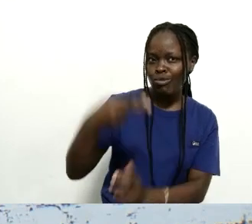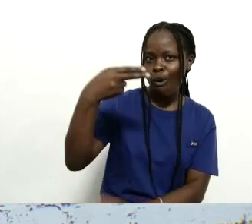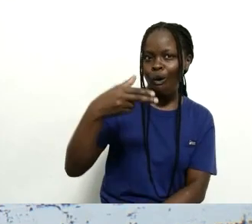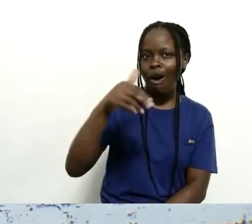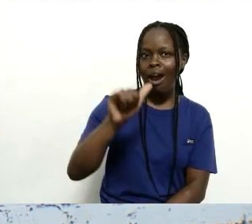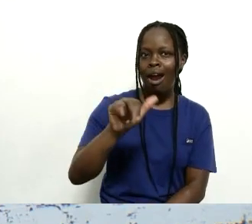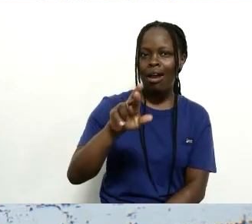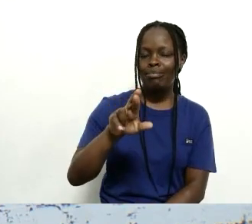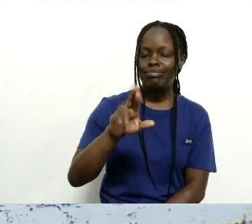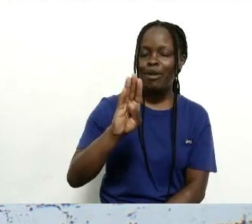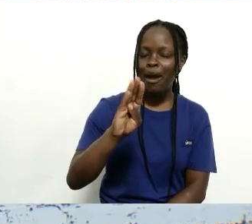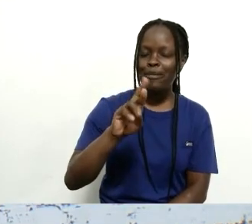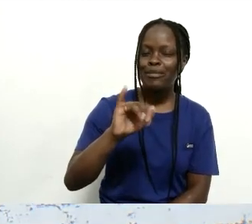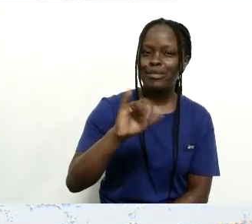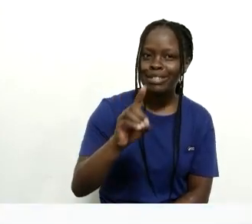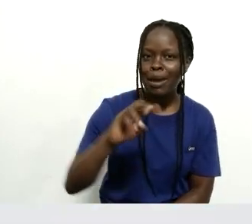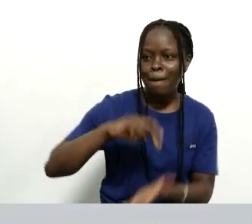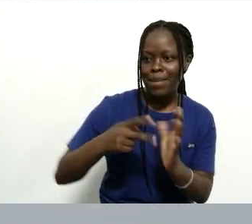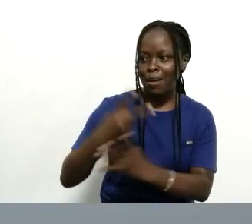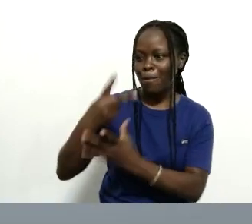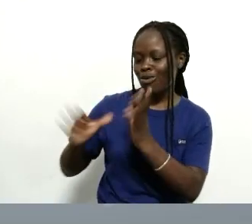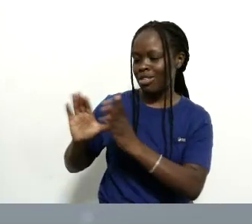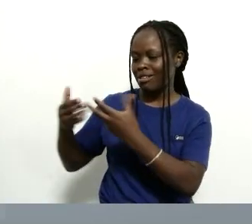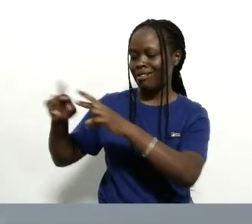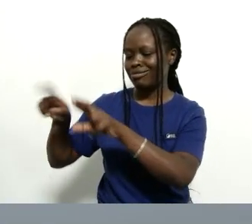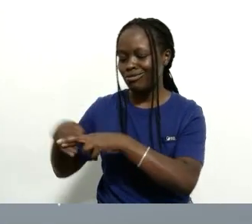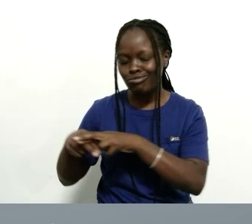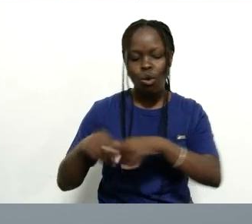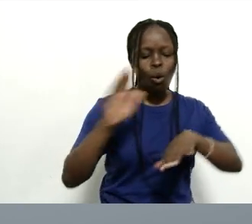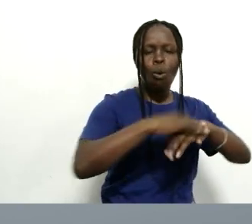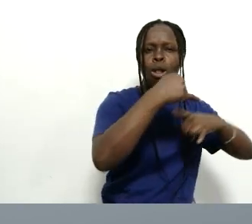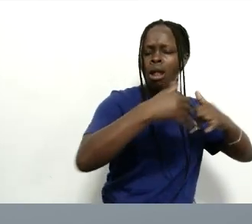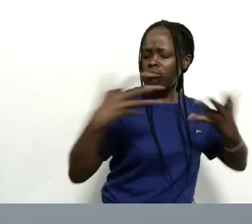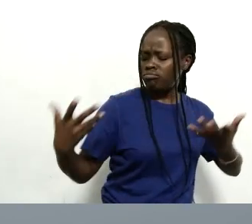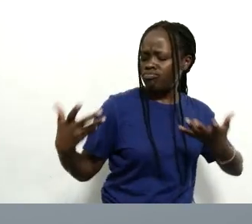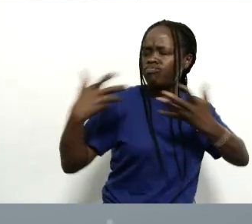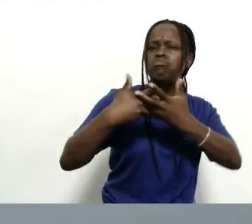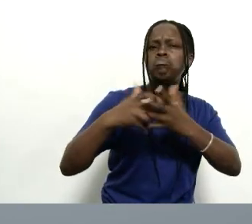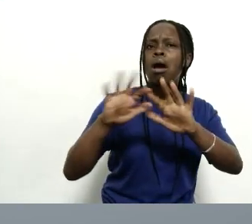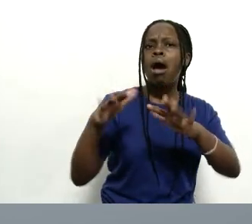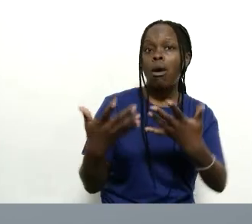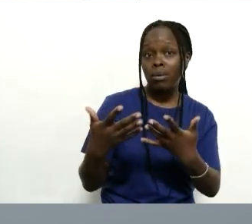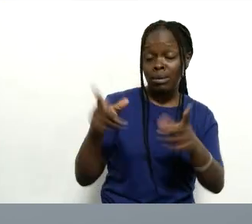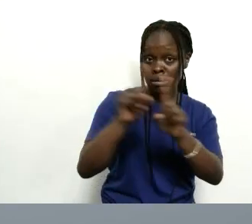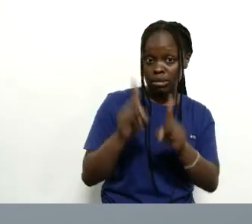who still have the fear for technology. Let me say, for the hybrid